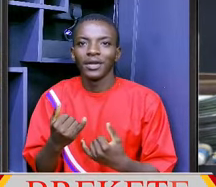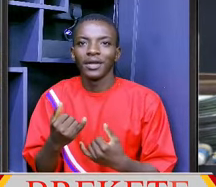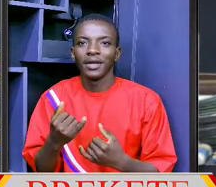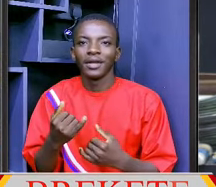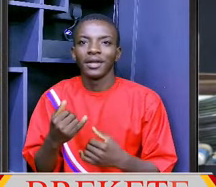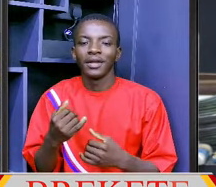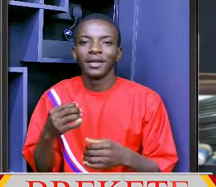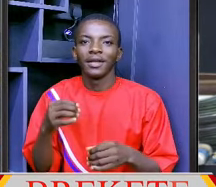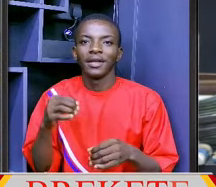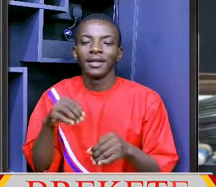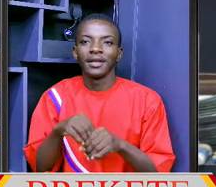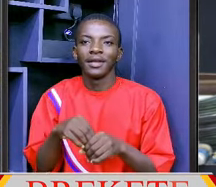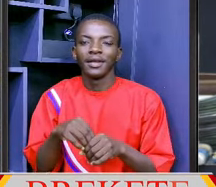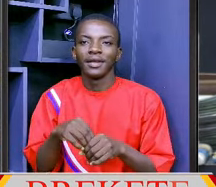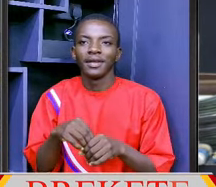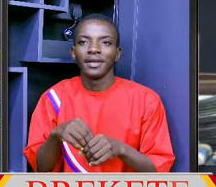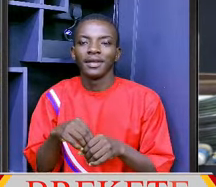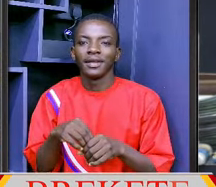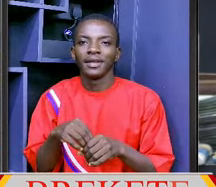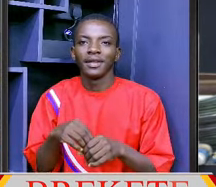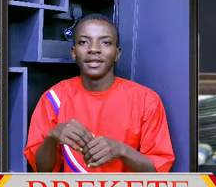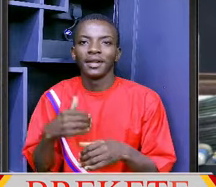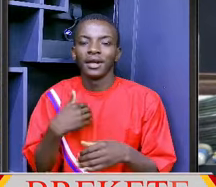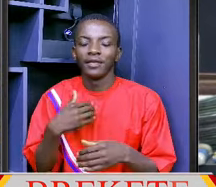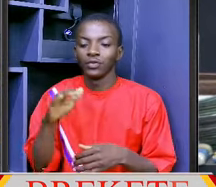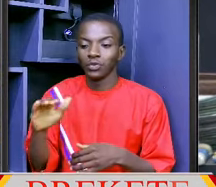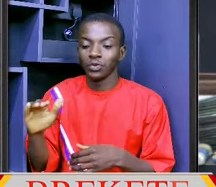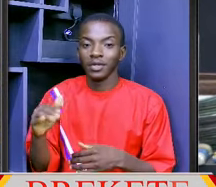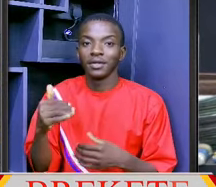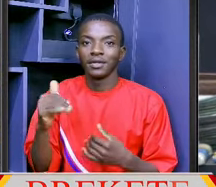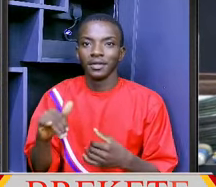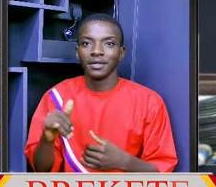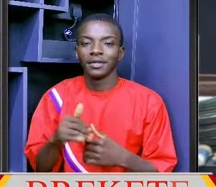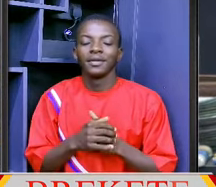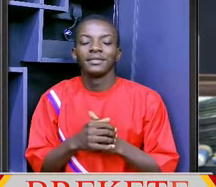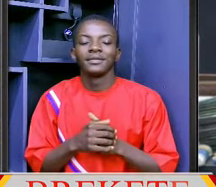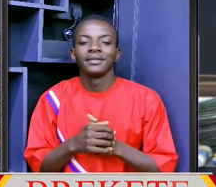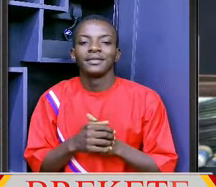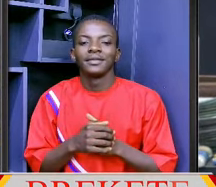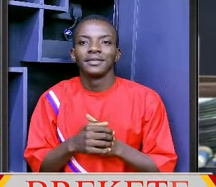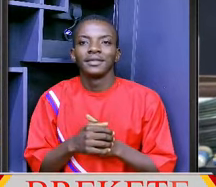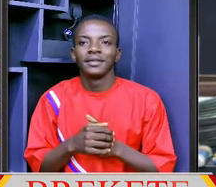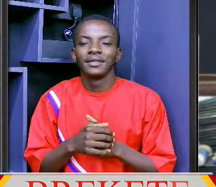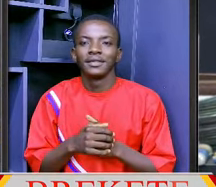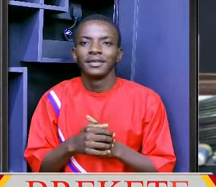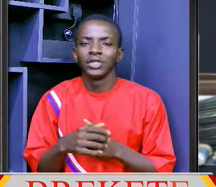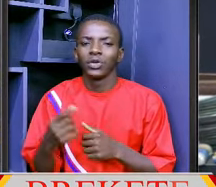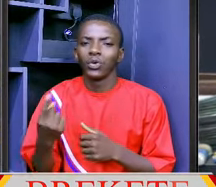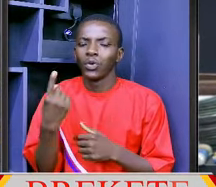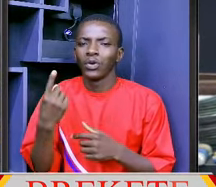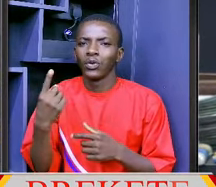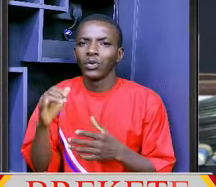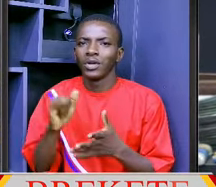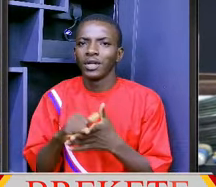In Mbarito. She get children? Yes, sir. She get children. Now, she be